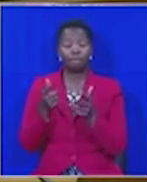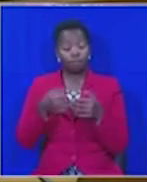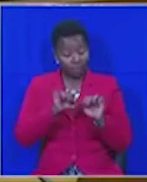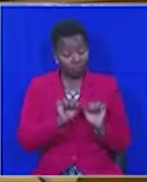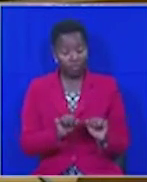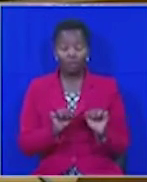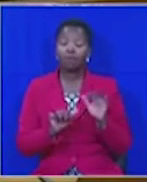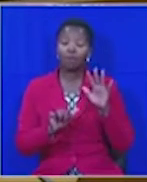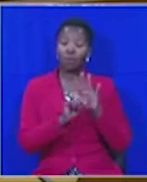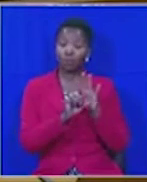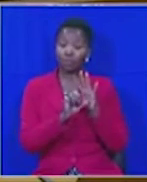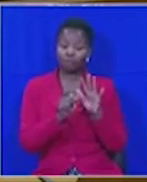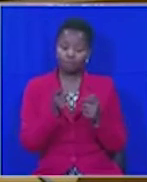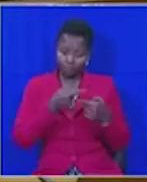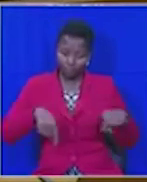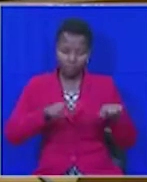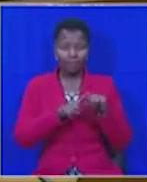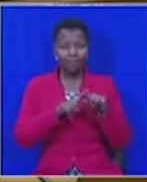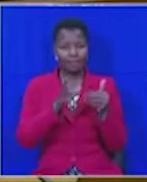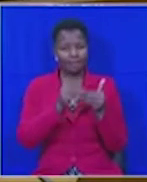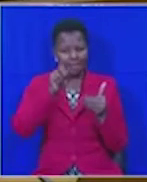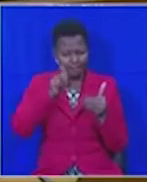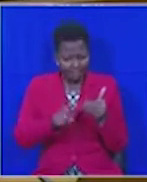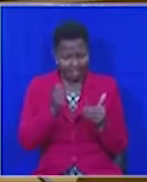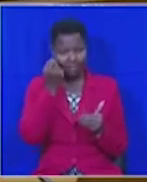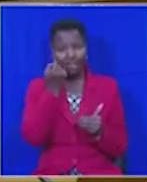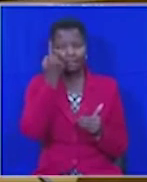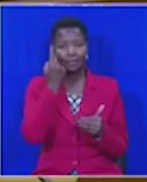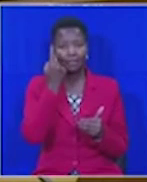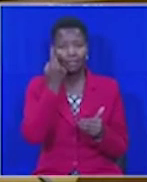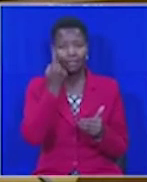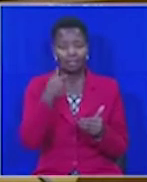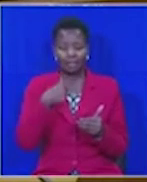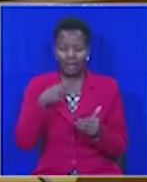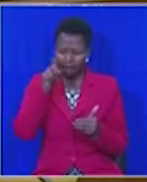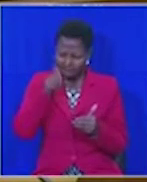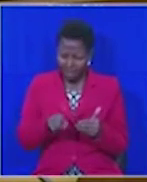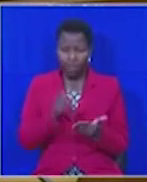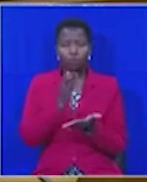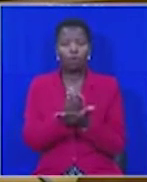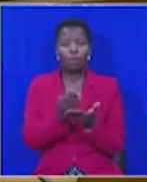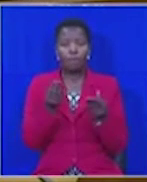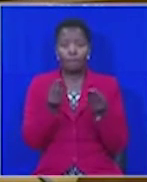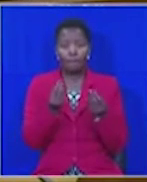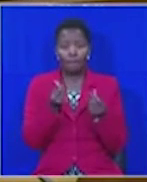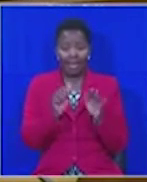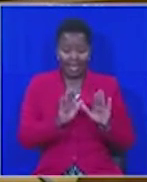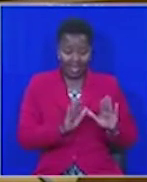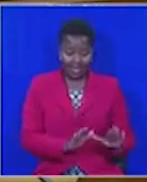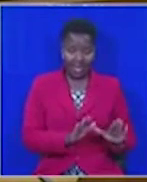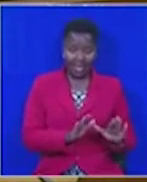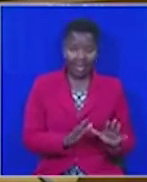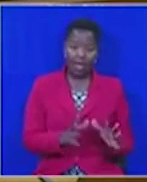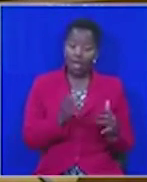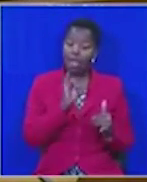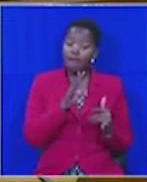all members to understand that we have to stop the illicit outflows. We have to ensure that